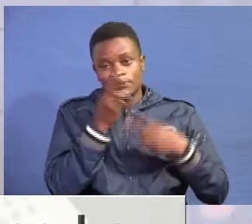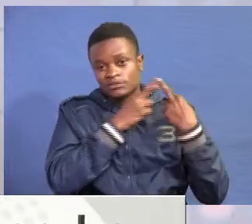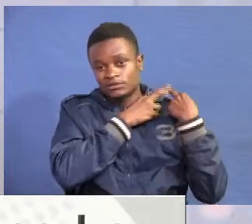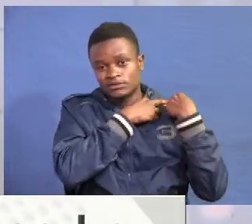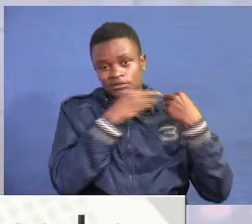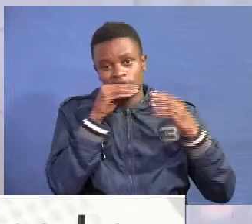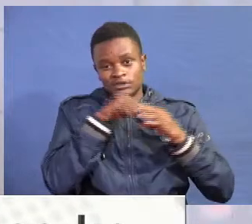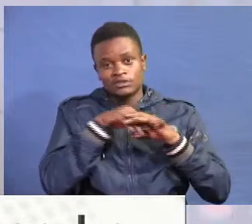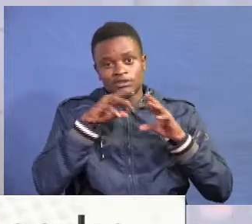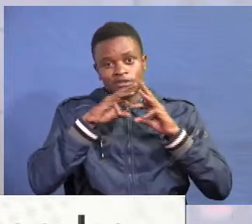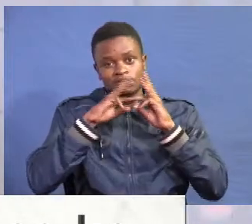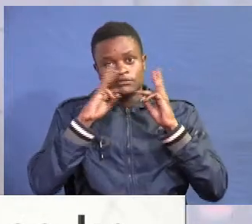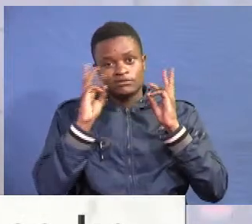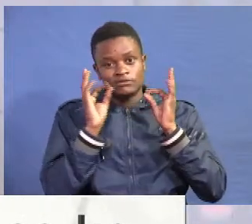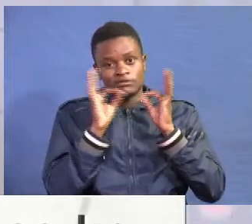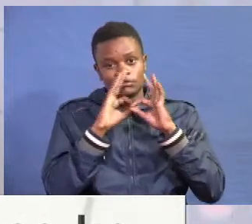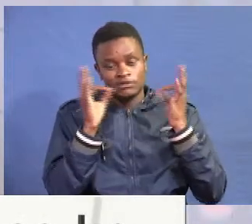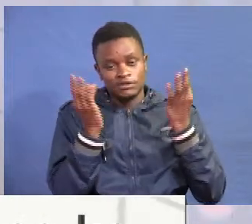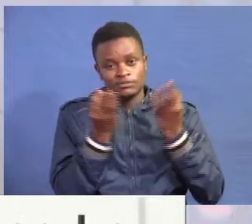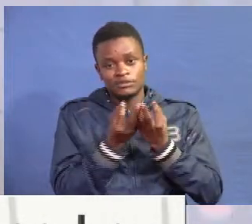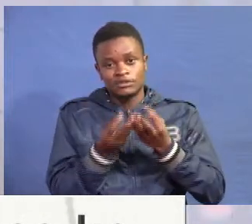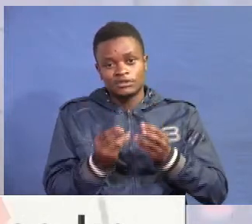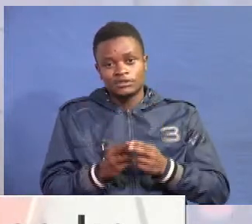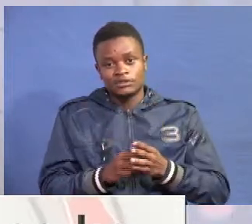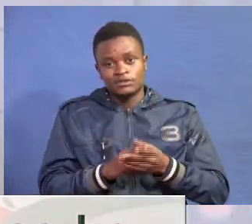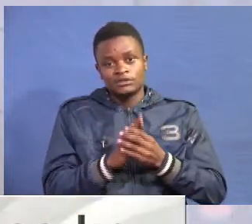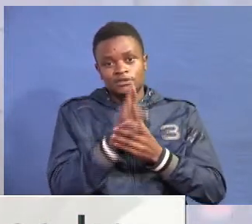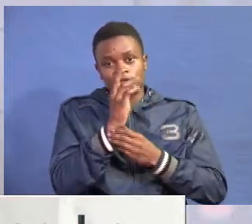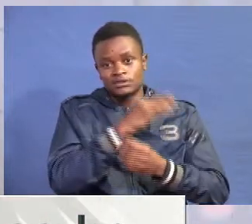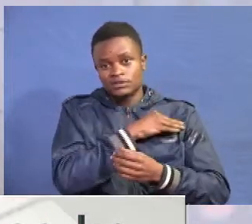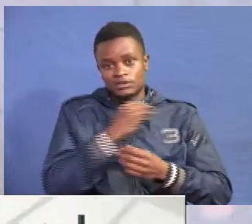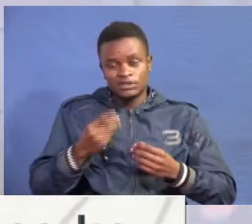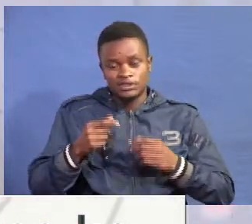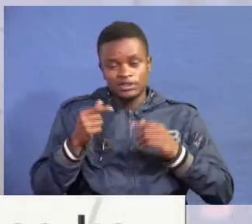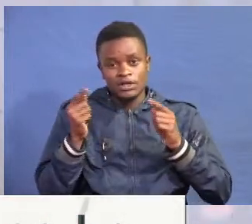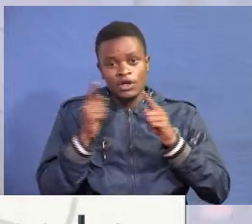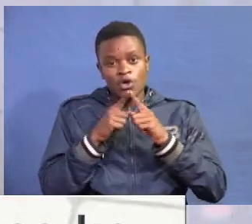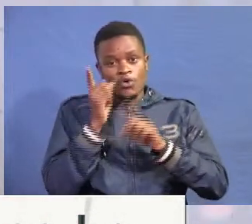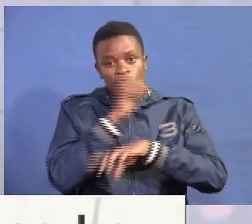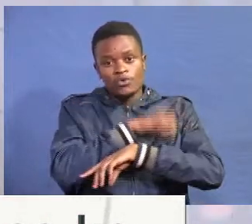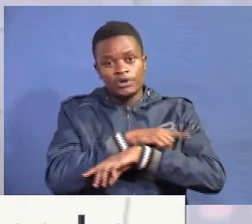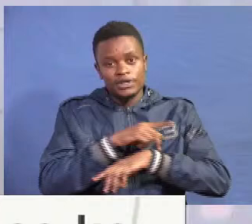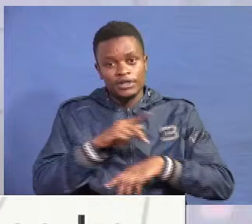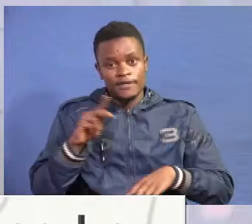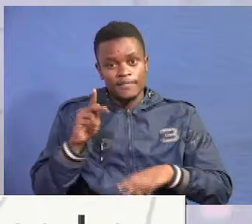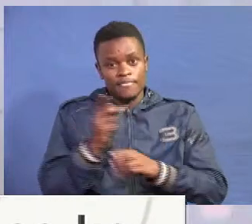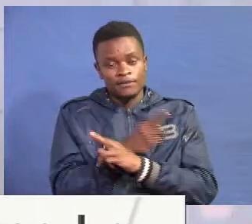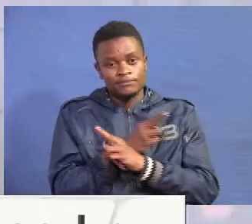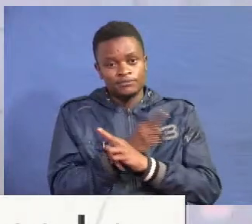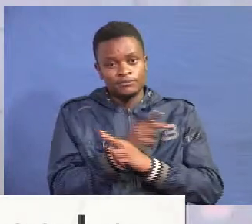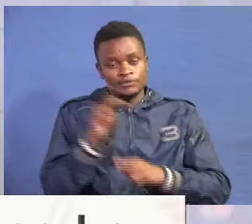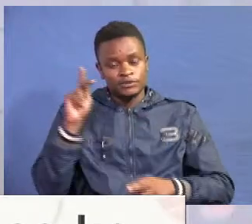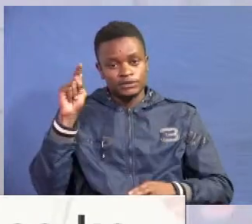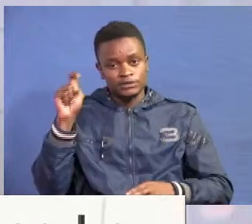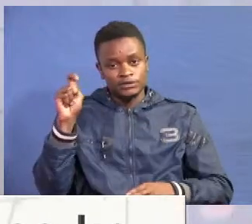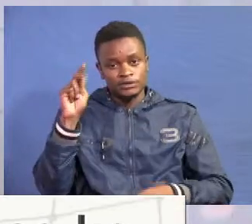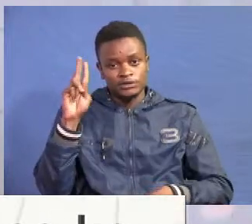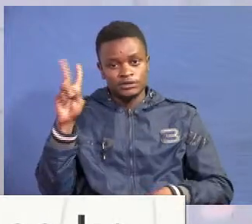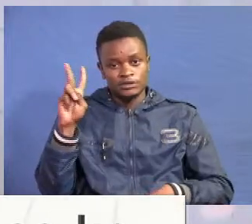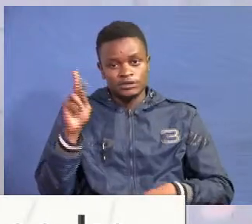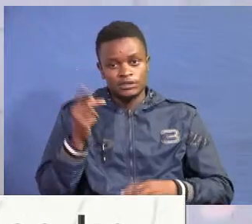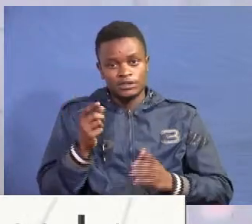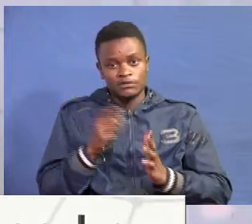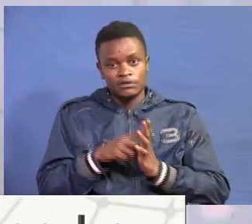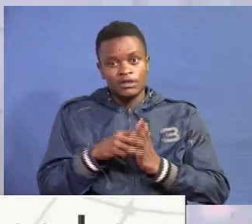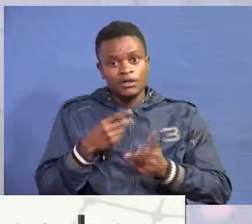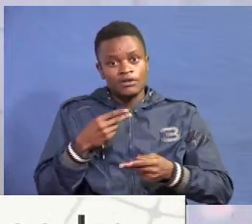and building communities. On this special day, KUTV caught up with several mothers who also double as traders to understand the delicate balance